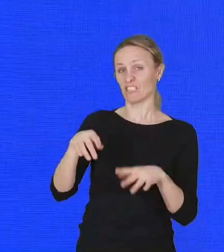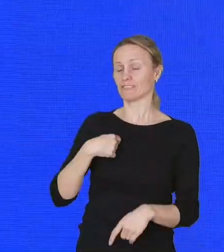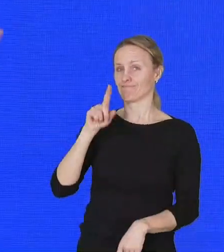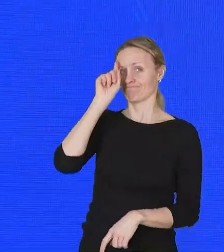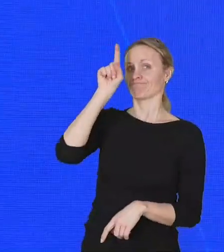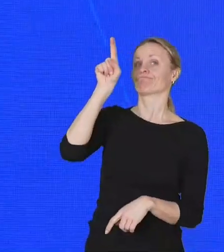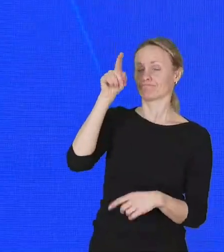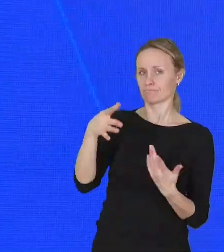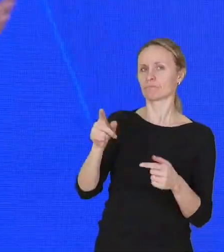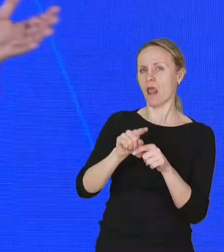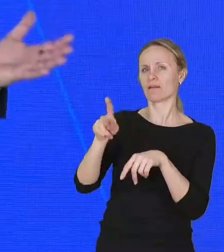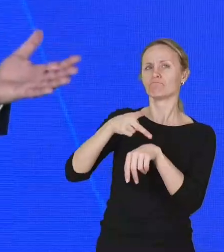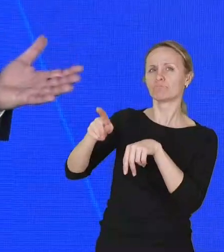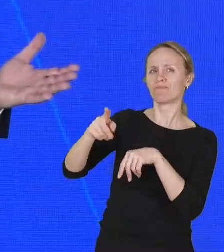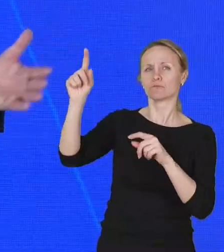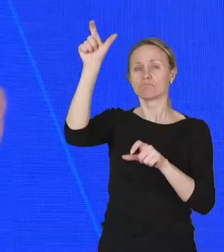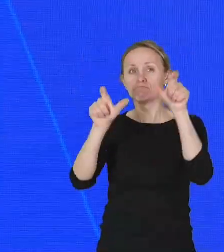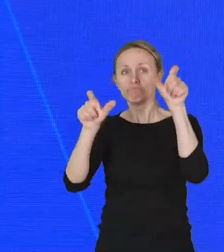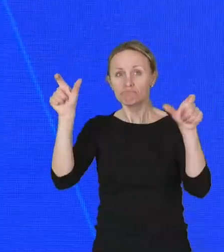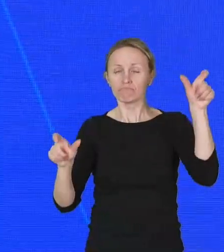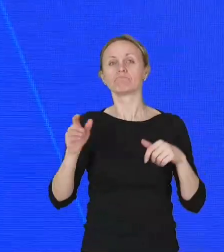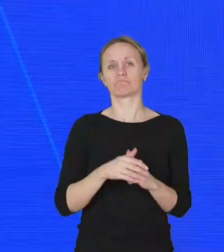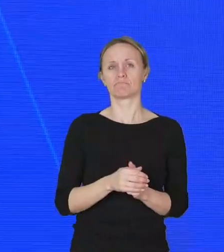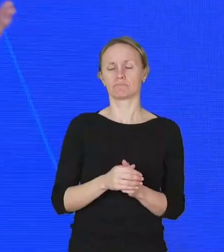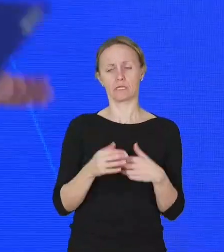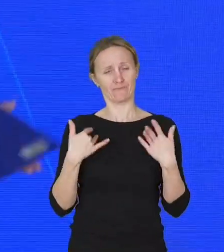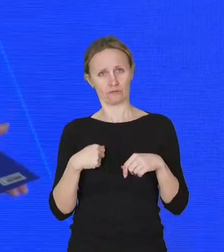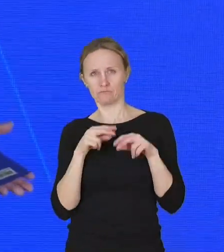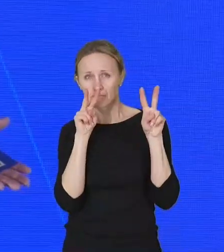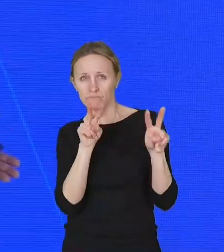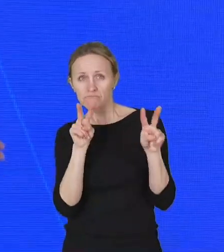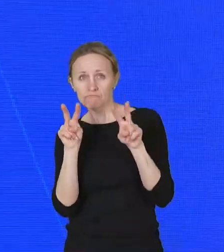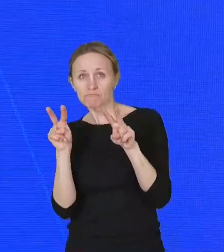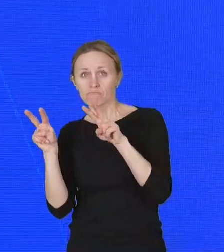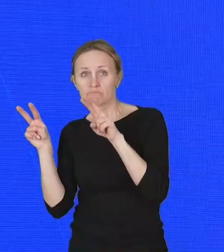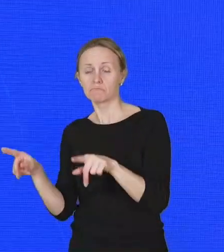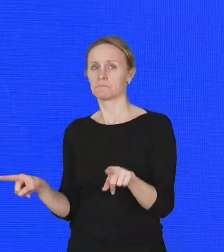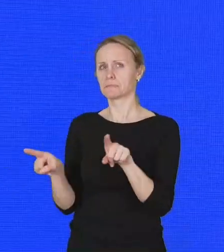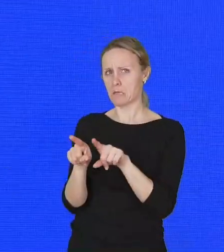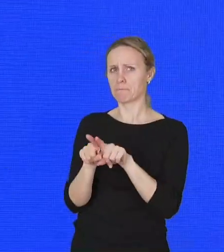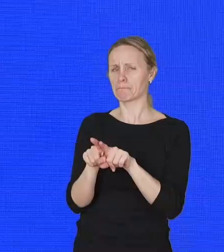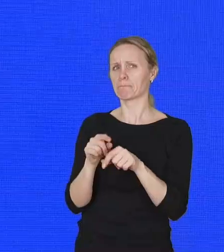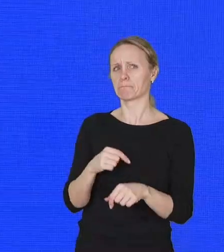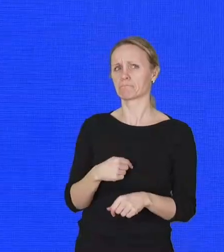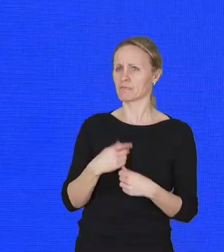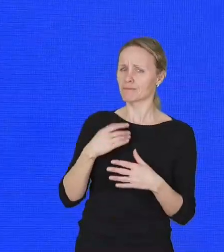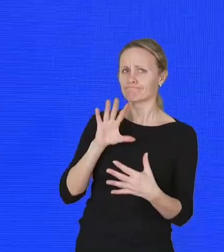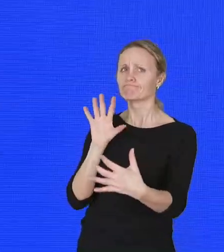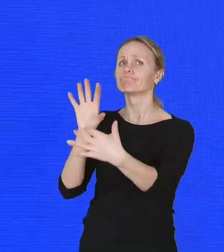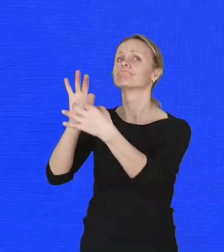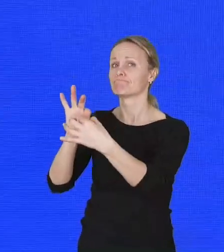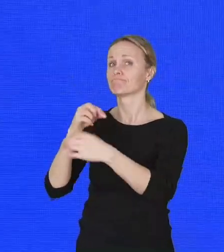got an impression that there are certain fashions. There was a fashion for focus on research and